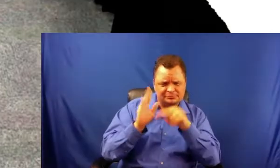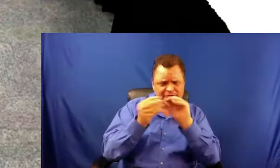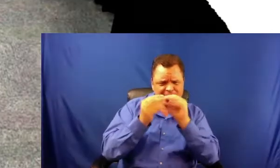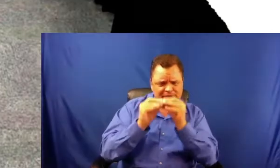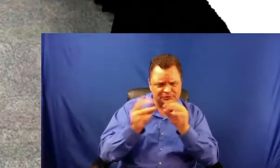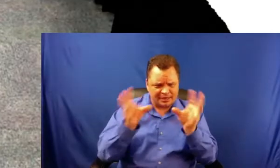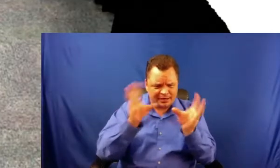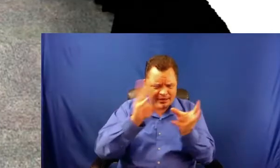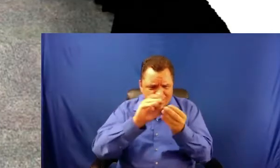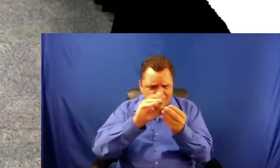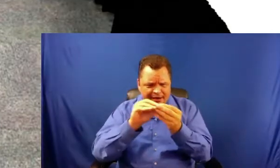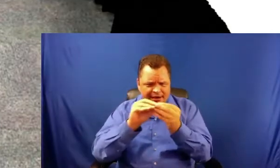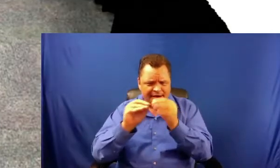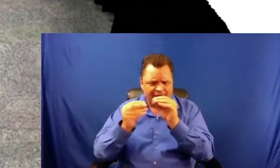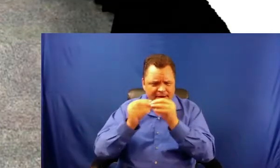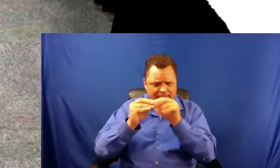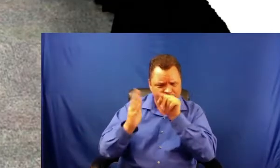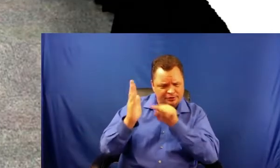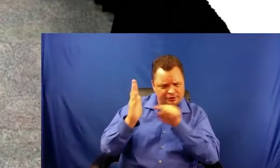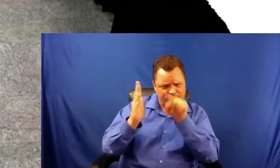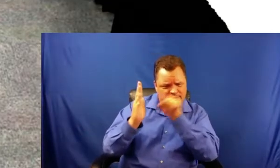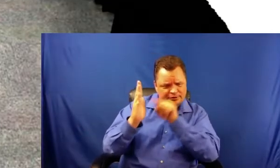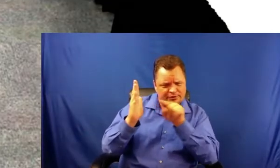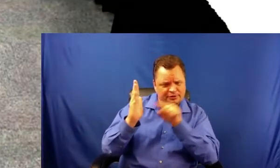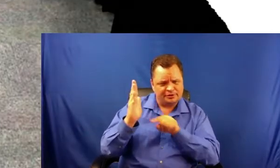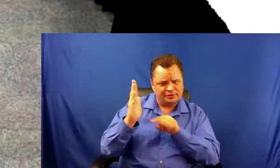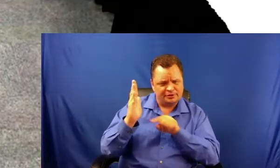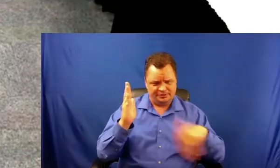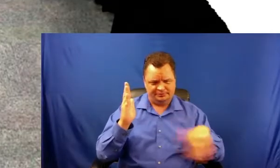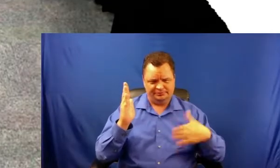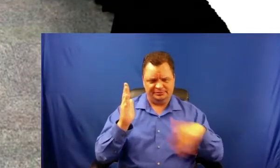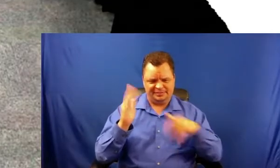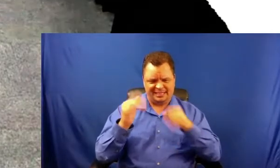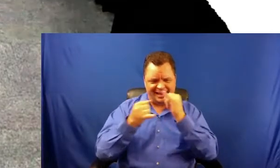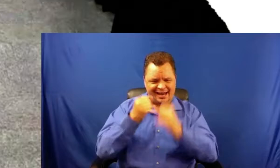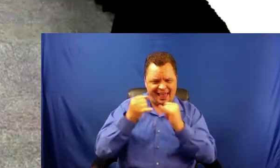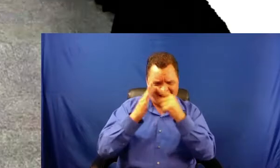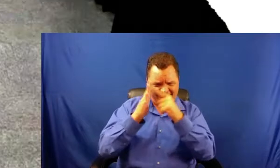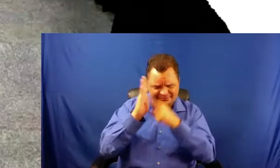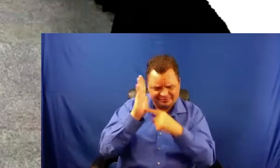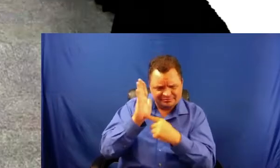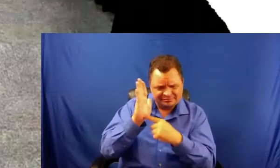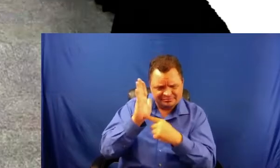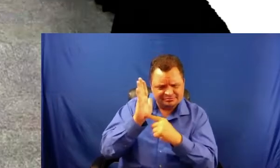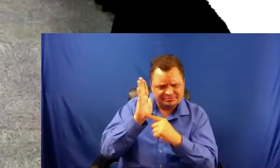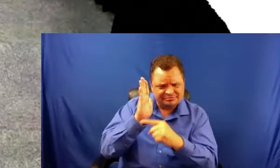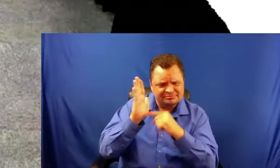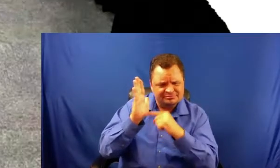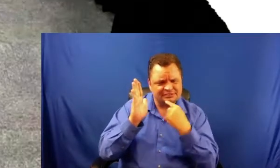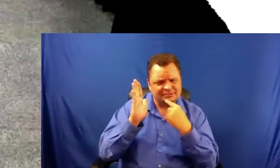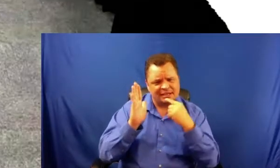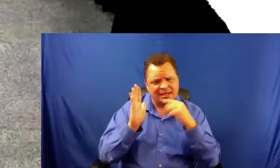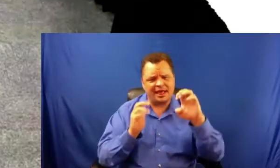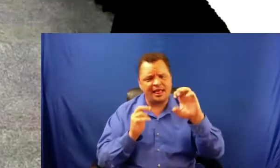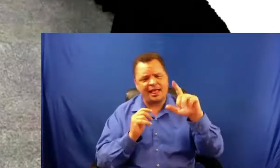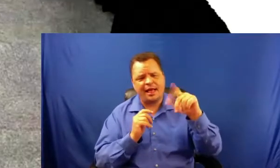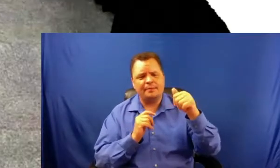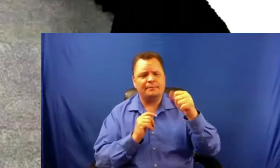end, be it resolved that the El Paso County Board of Health does hereby recognize